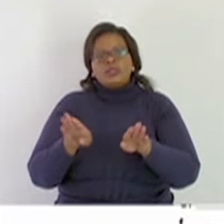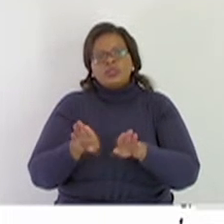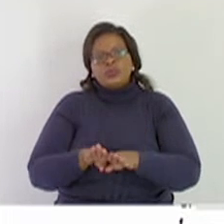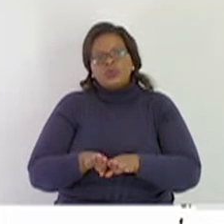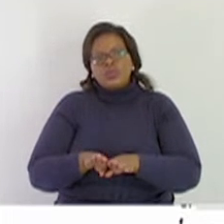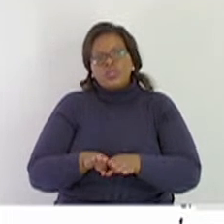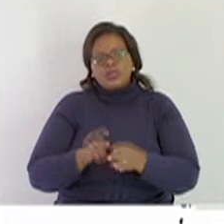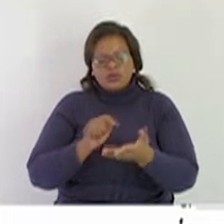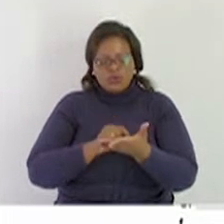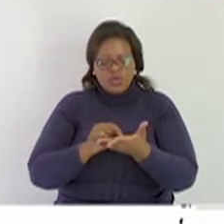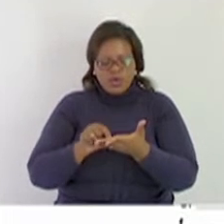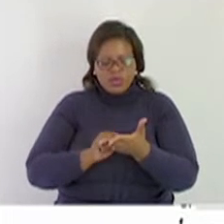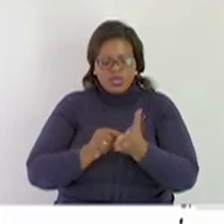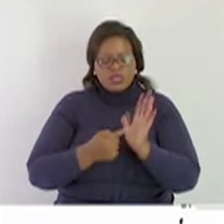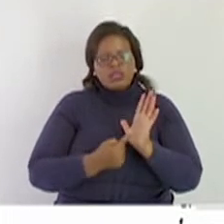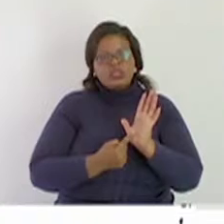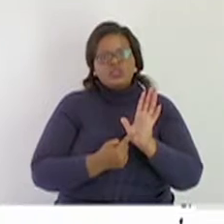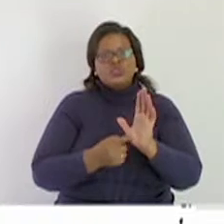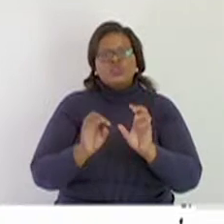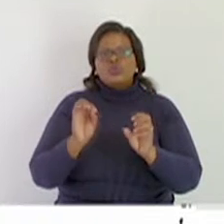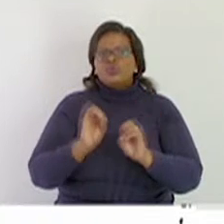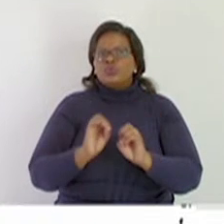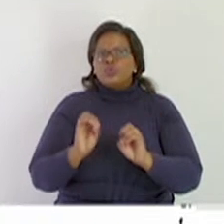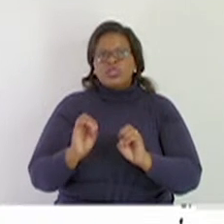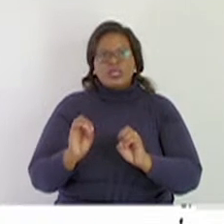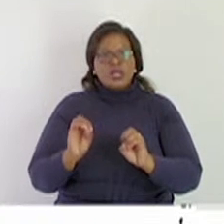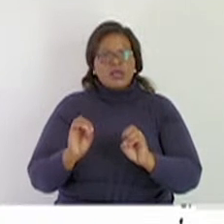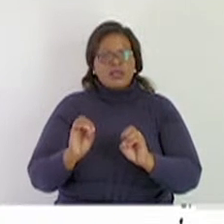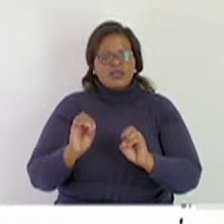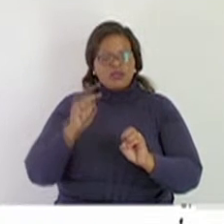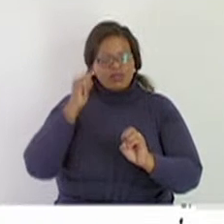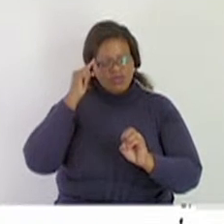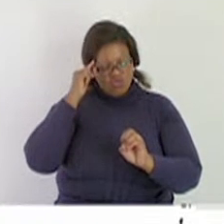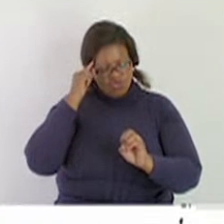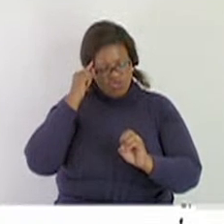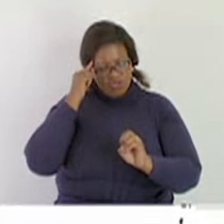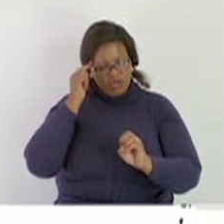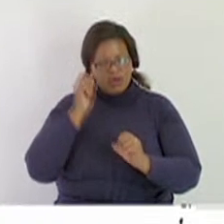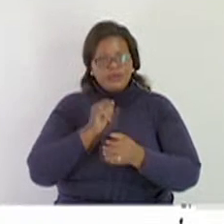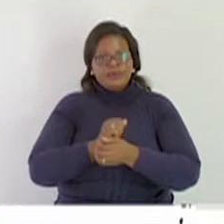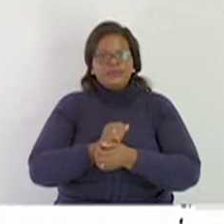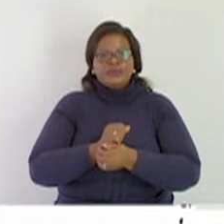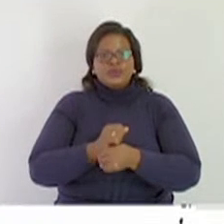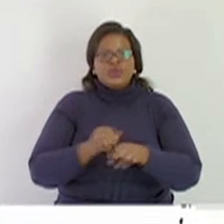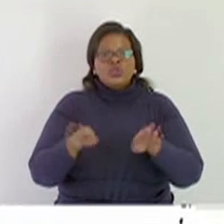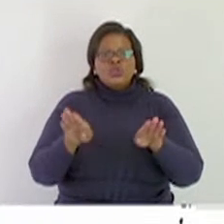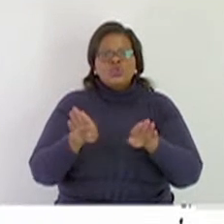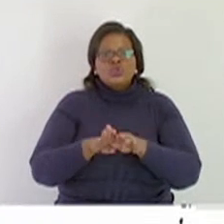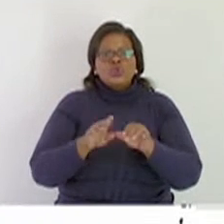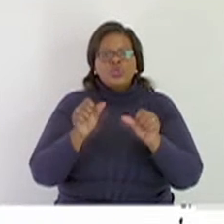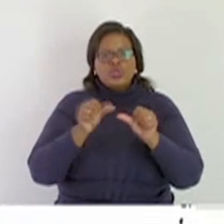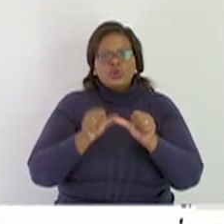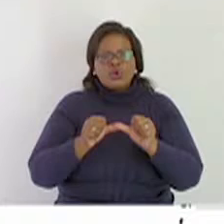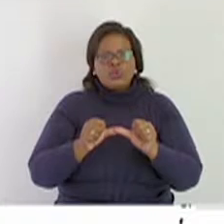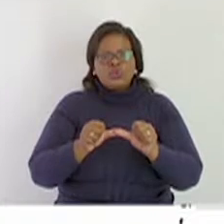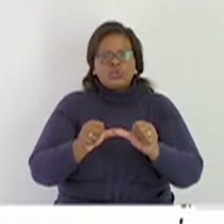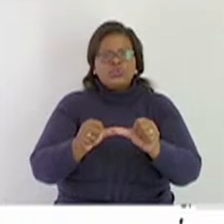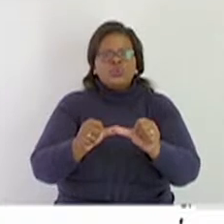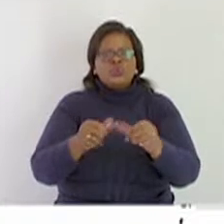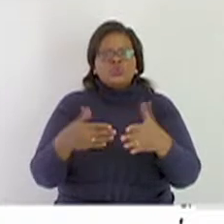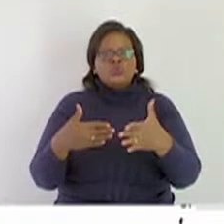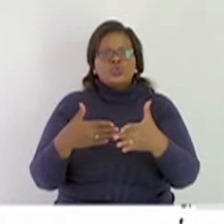calculation. You need to think deep. So later you have to do that until